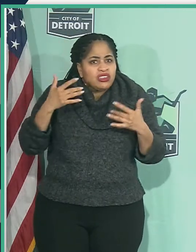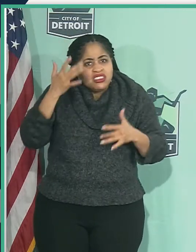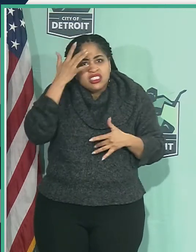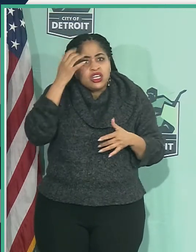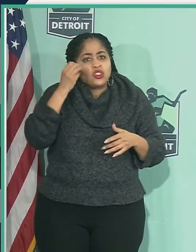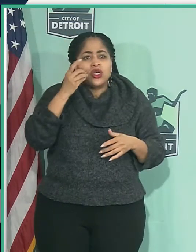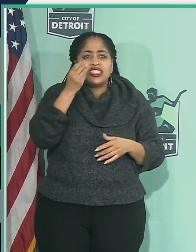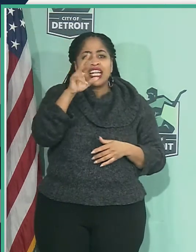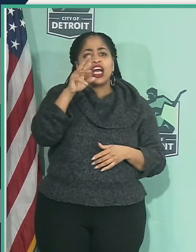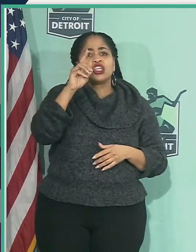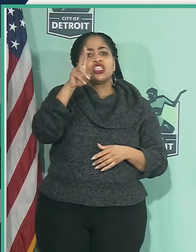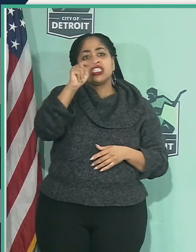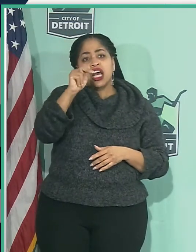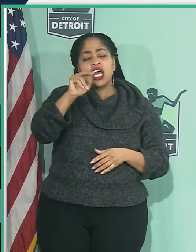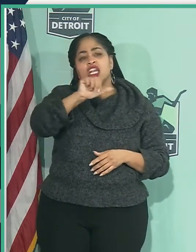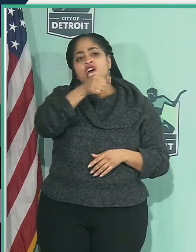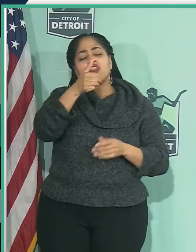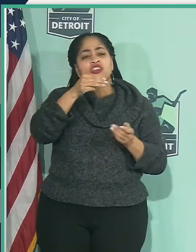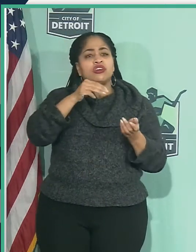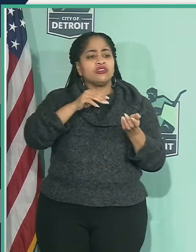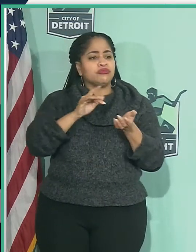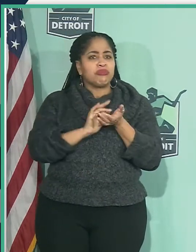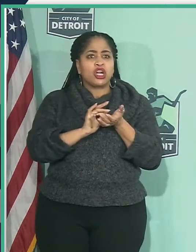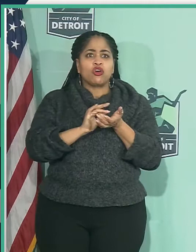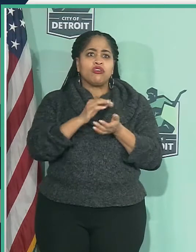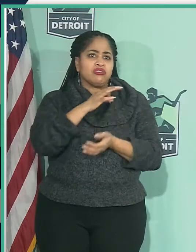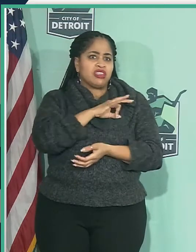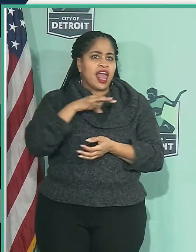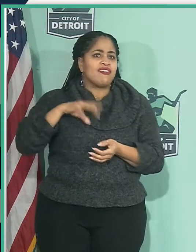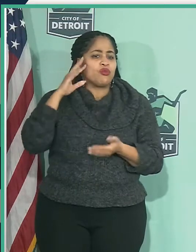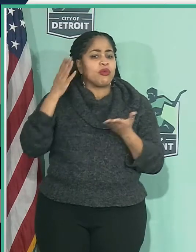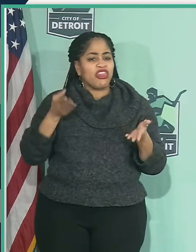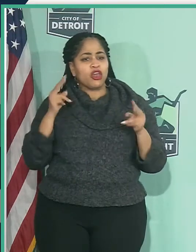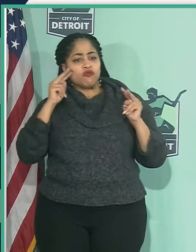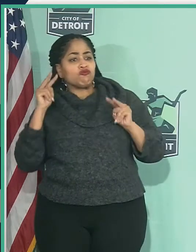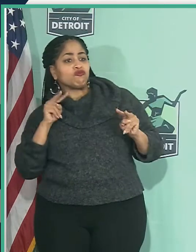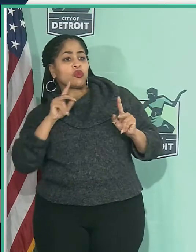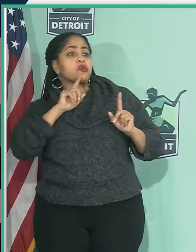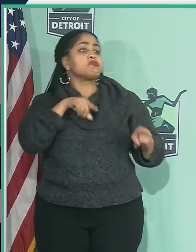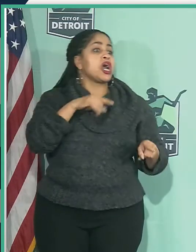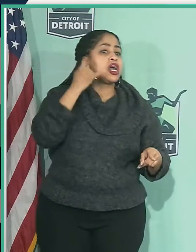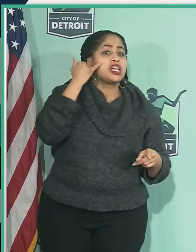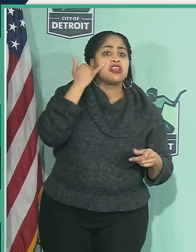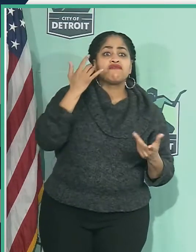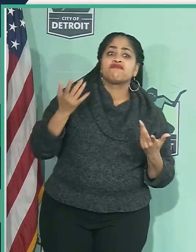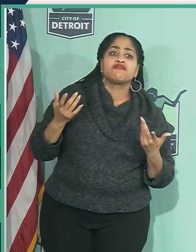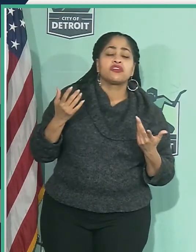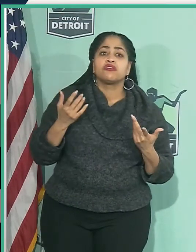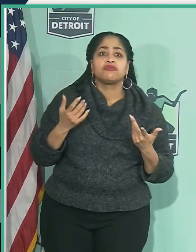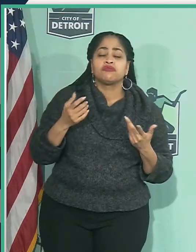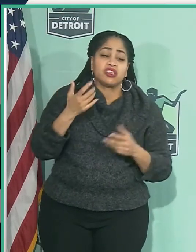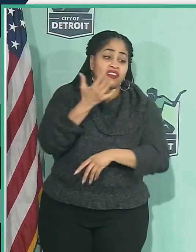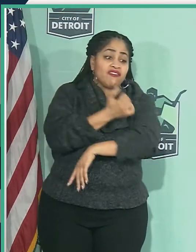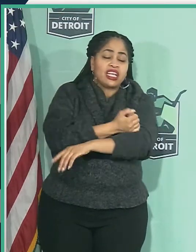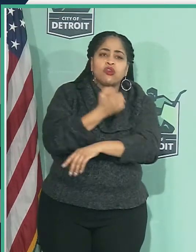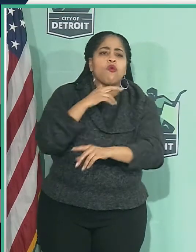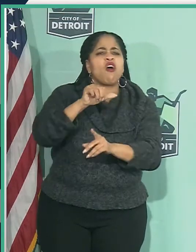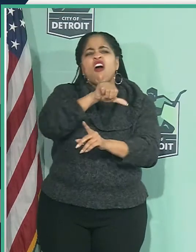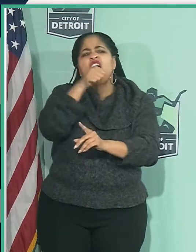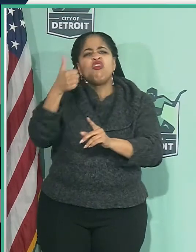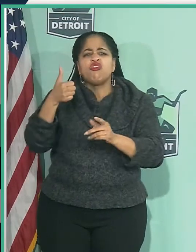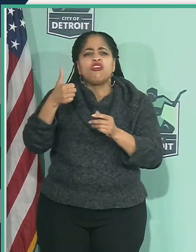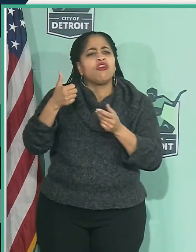or other emergency medical physicians will be on site to be able to respond whether it's the vaccine or just